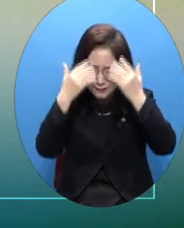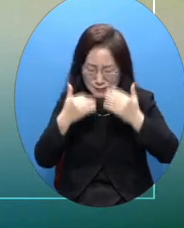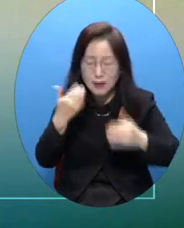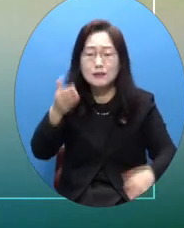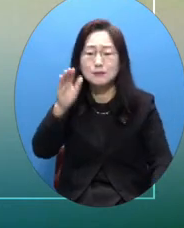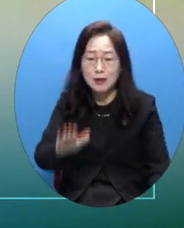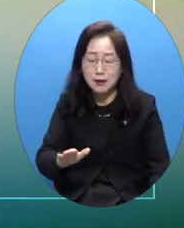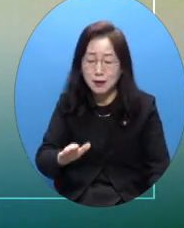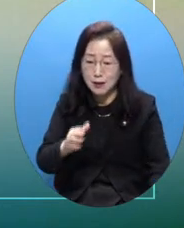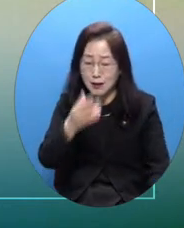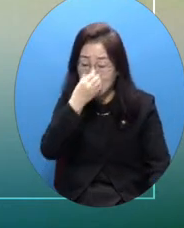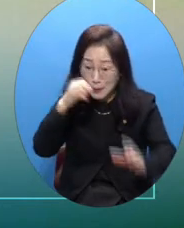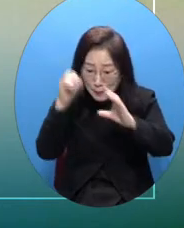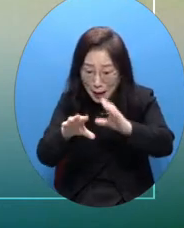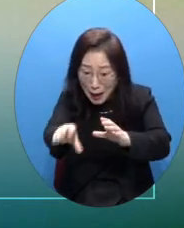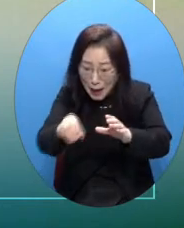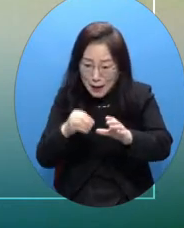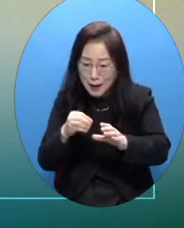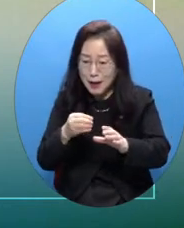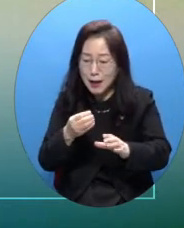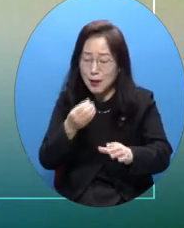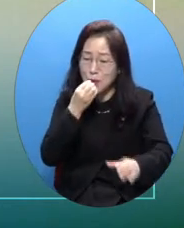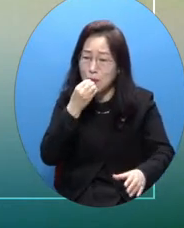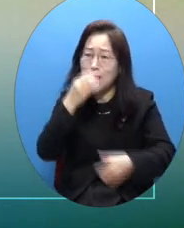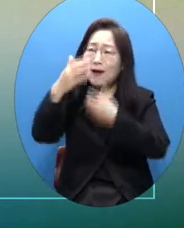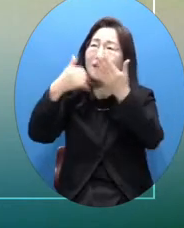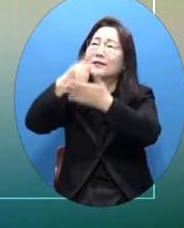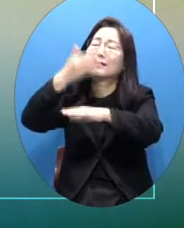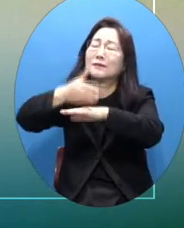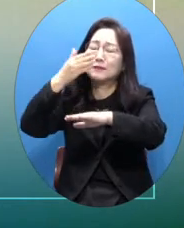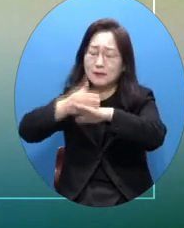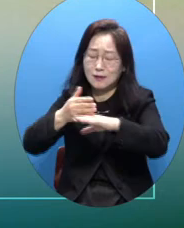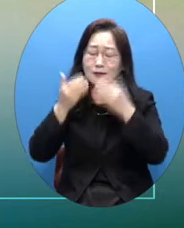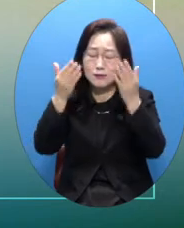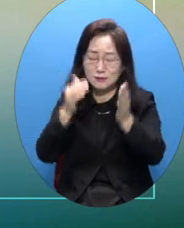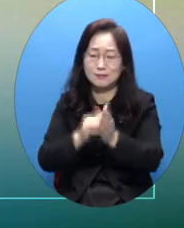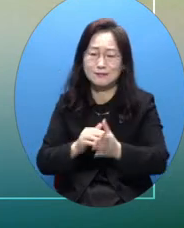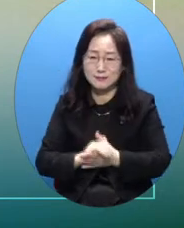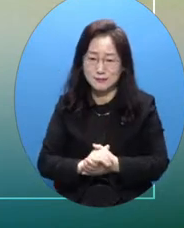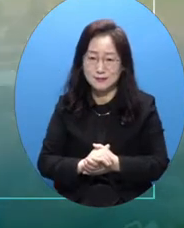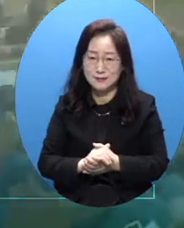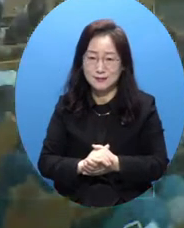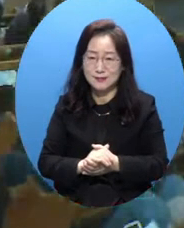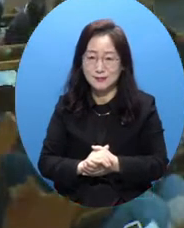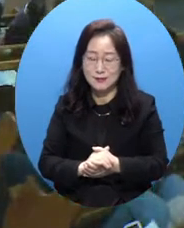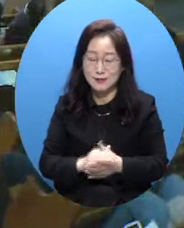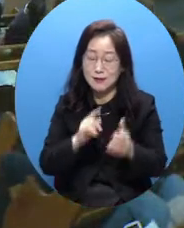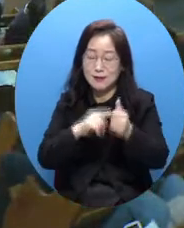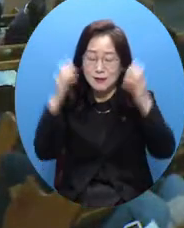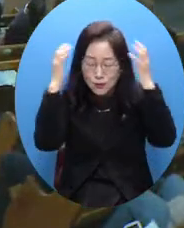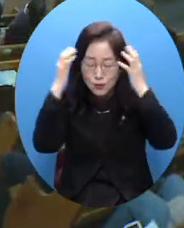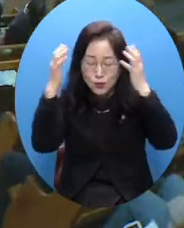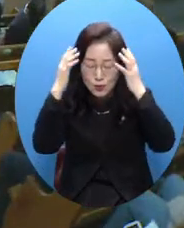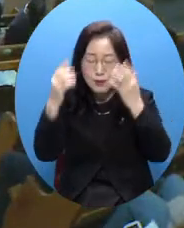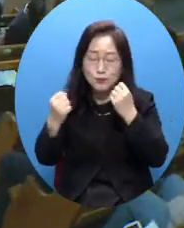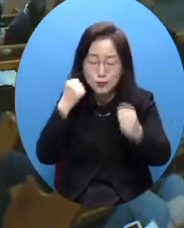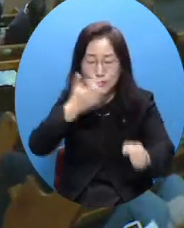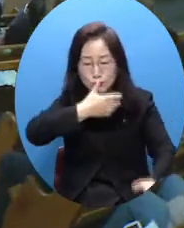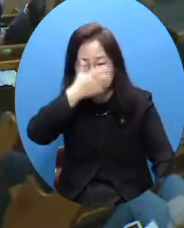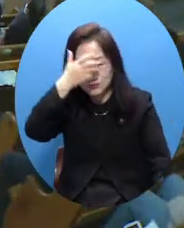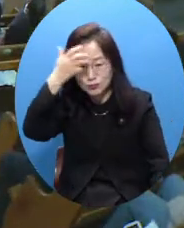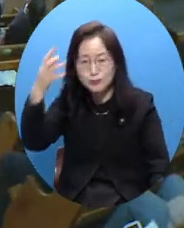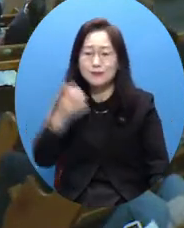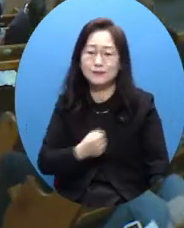he shed the tears but he thanked God for allowing him to eat at least to the rice from the trash can he never